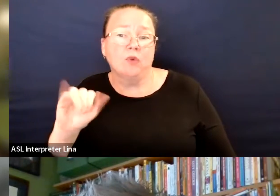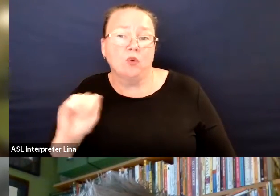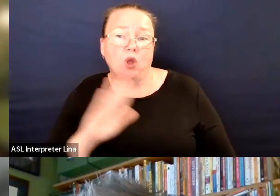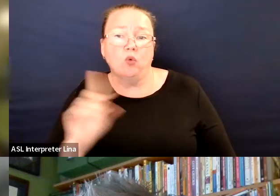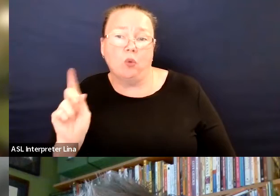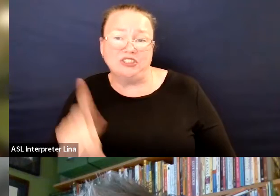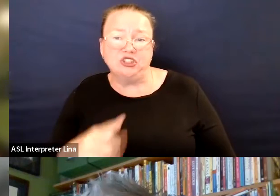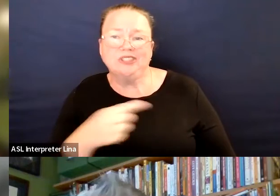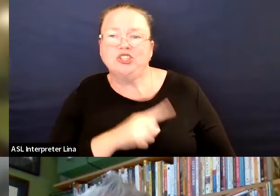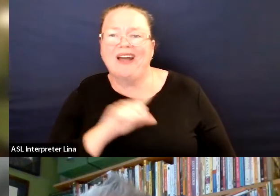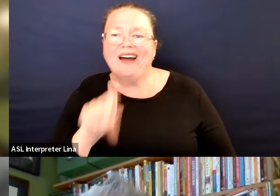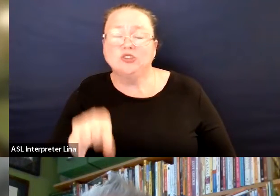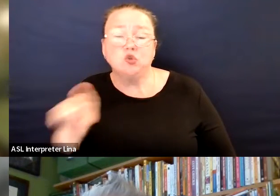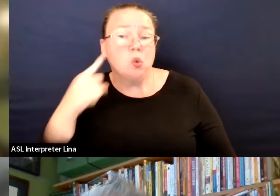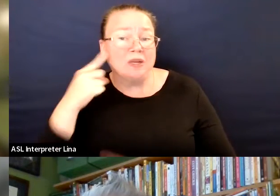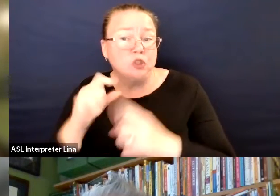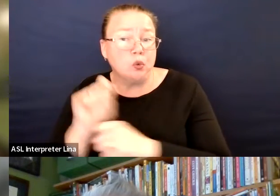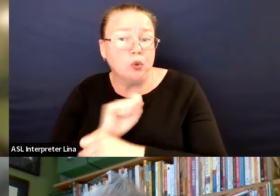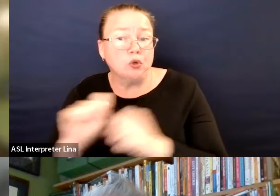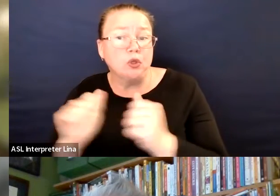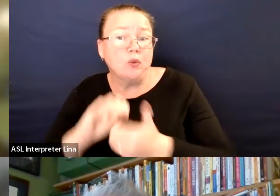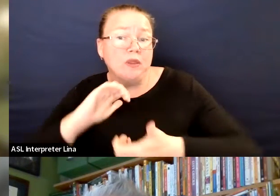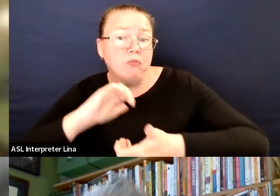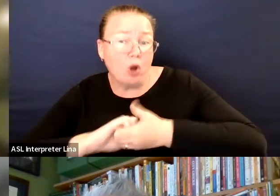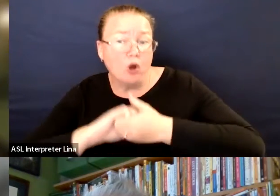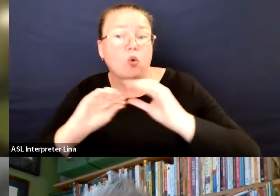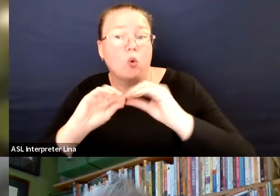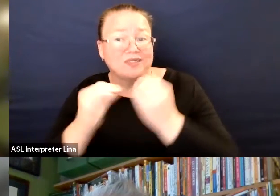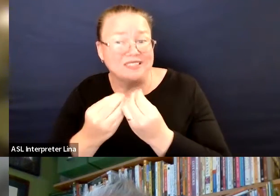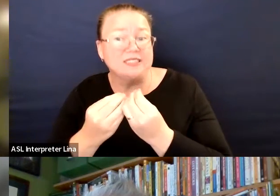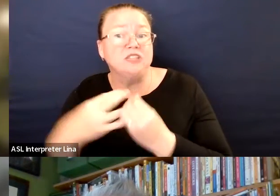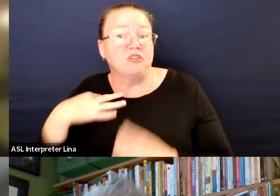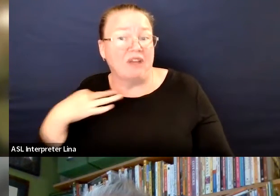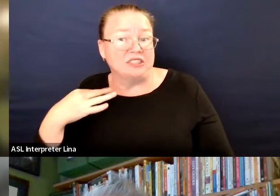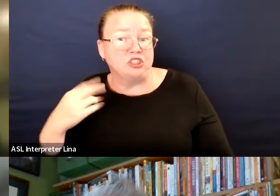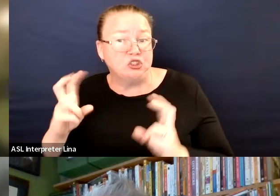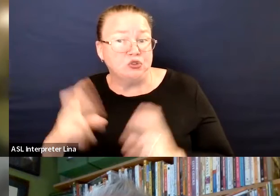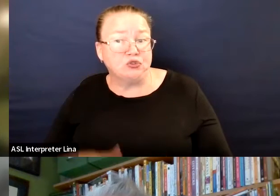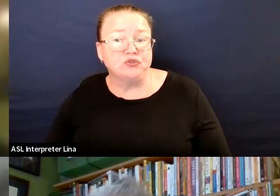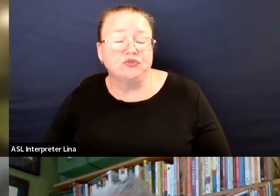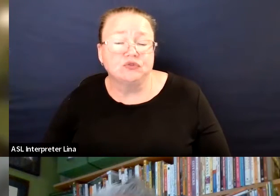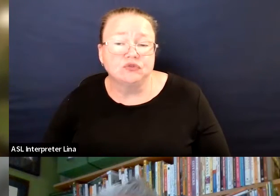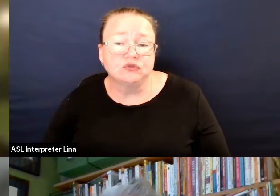She asks, do you consider working with partner organizations to be volunteers?